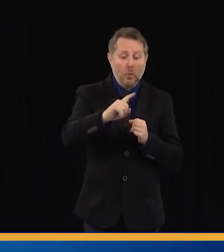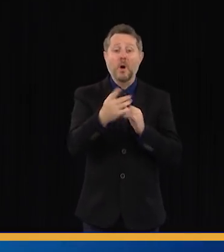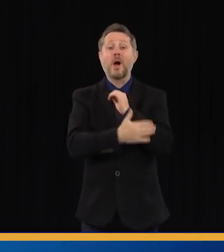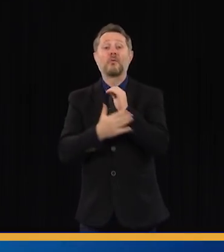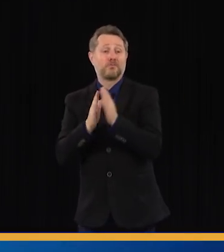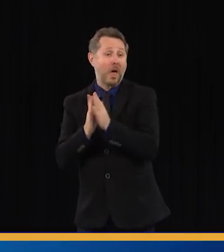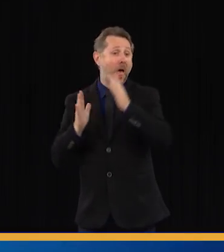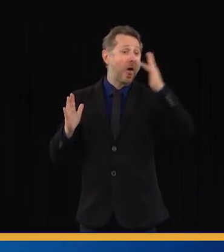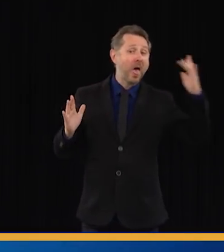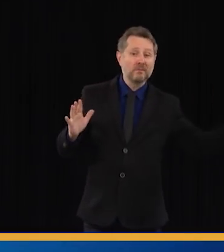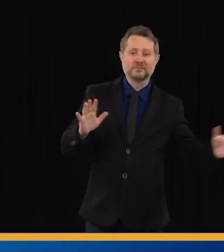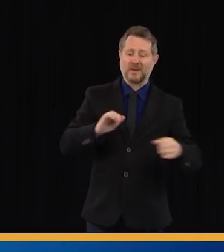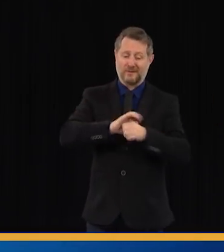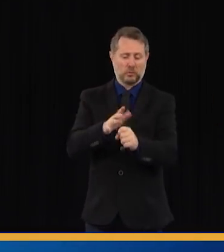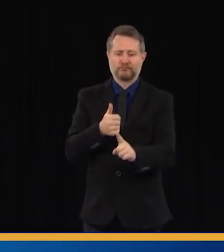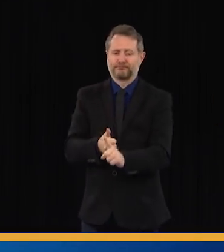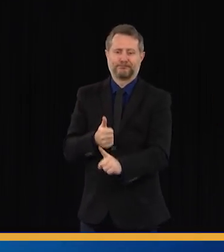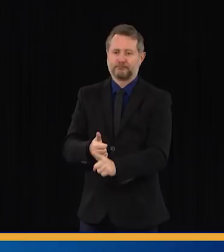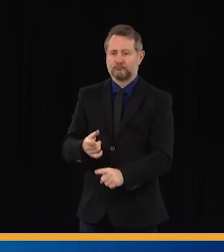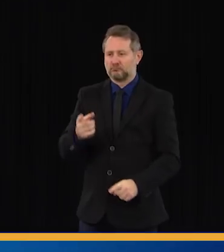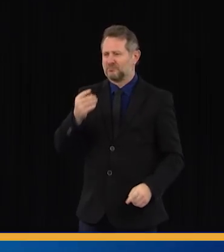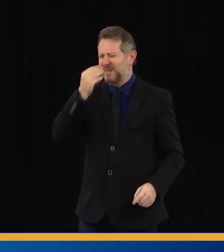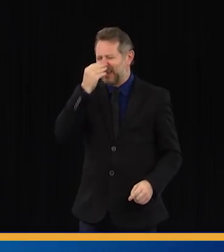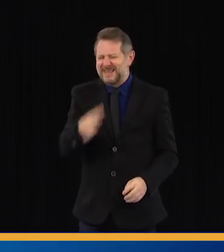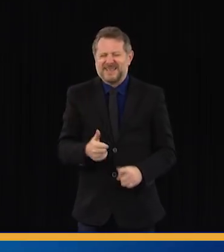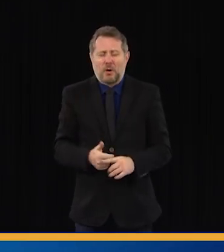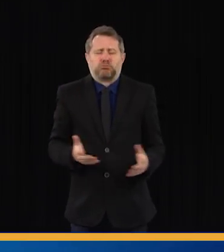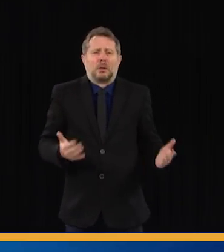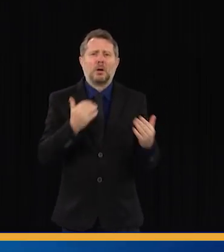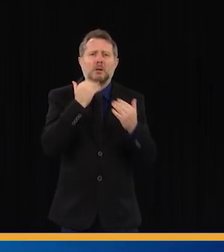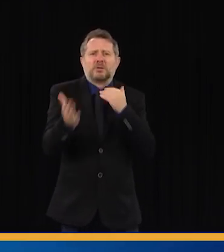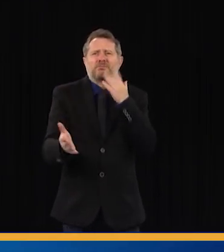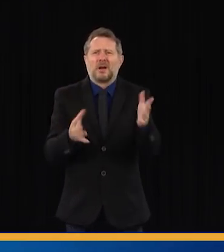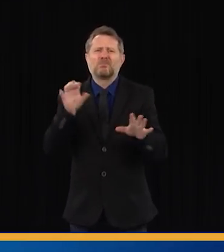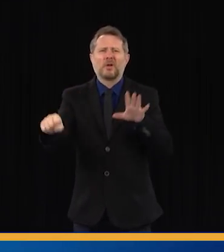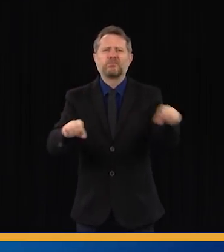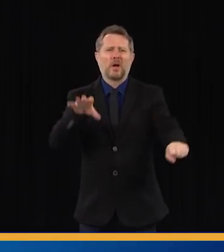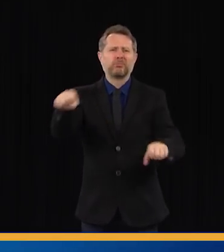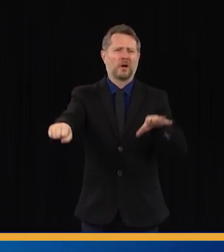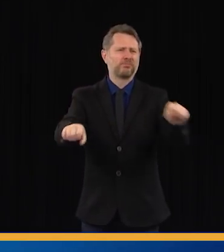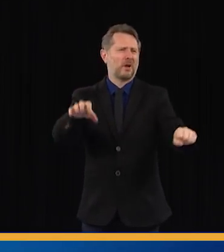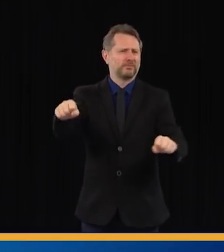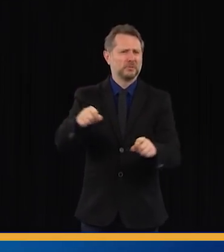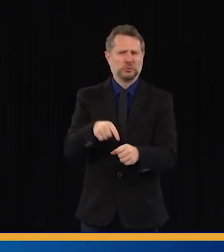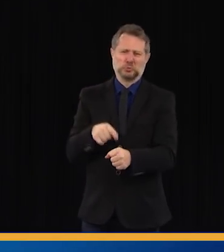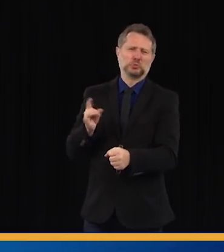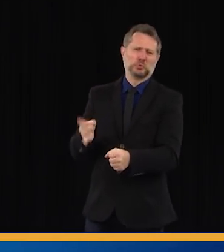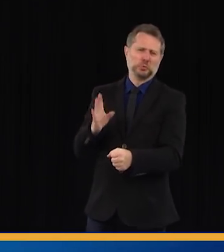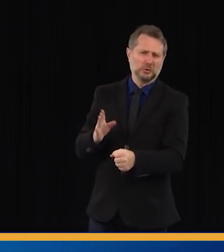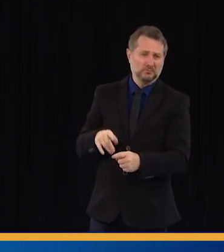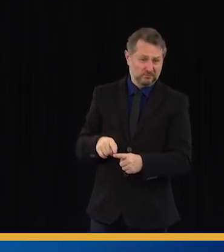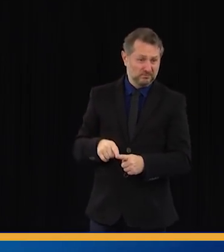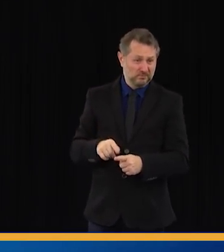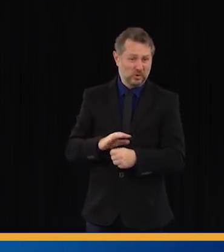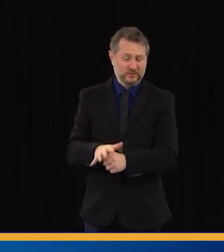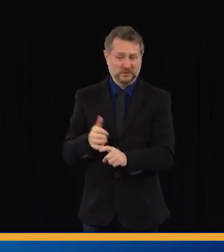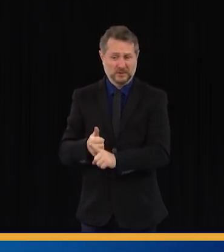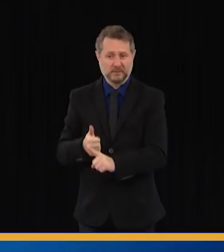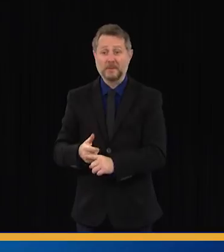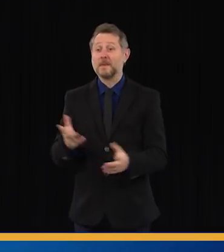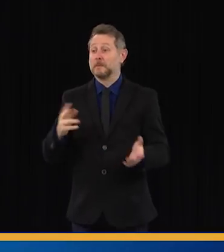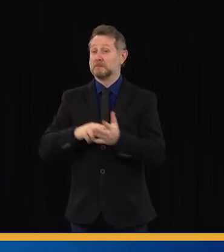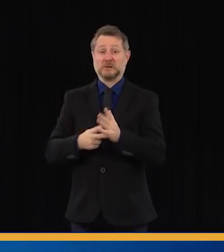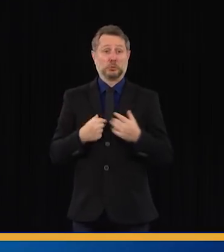follows its own boundaries and its own guidelines, and it doesn't have any. The geographic area